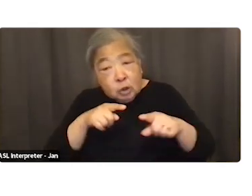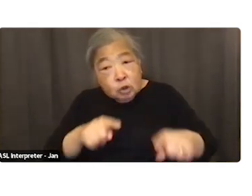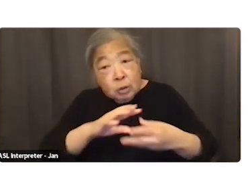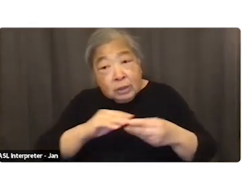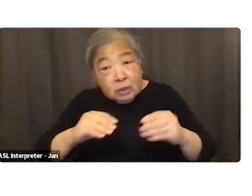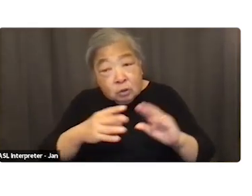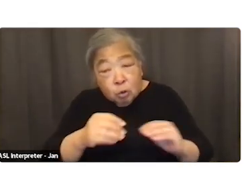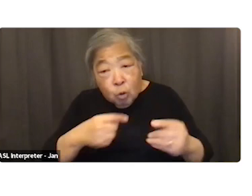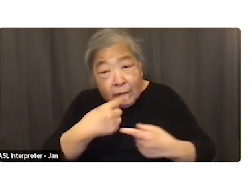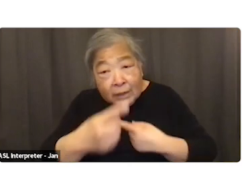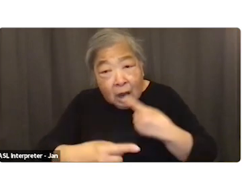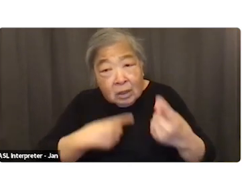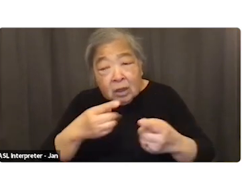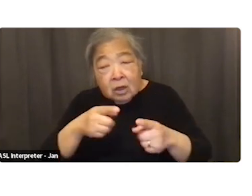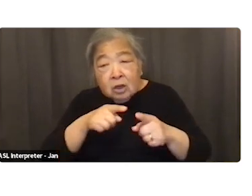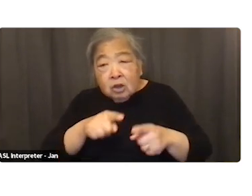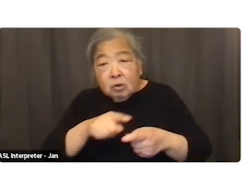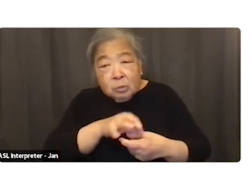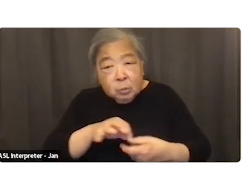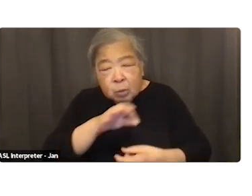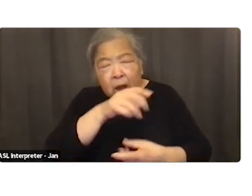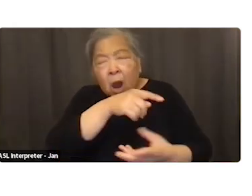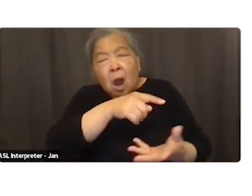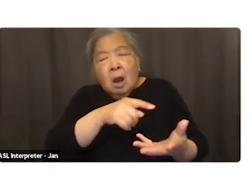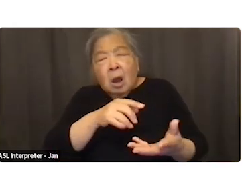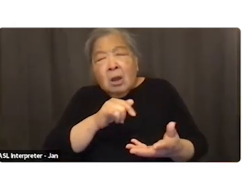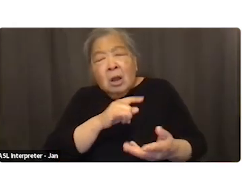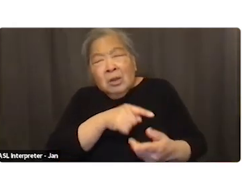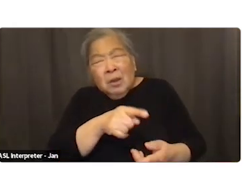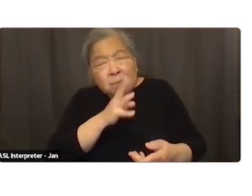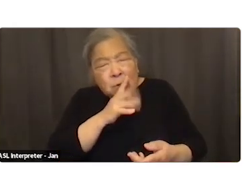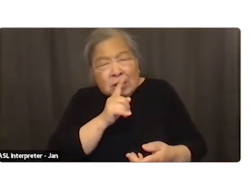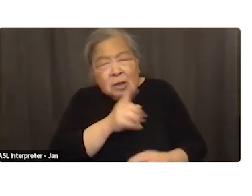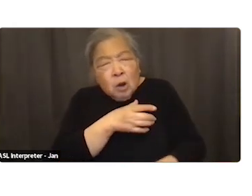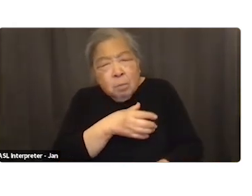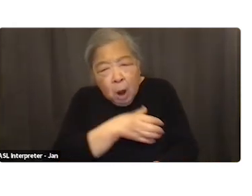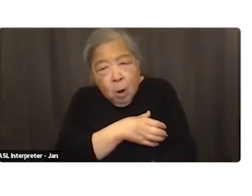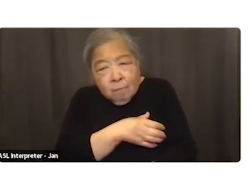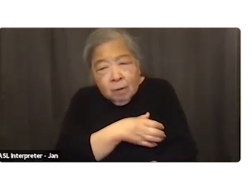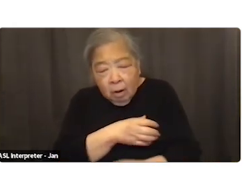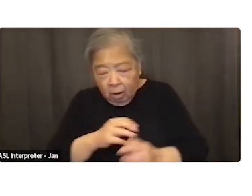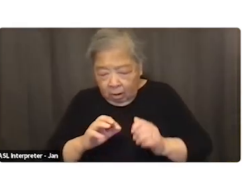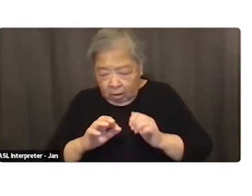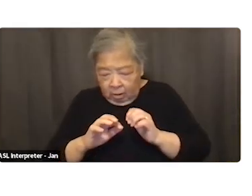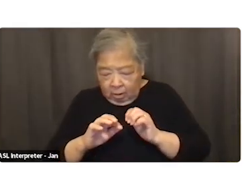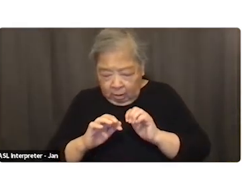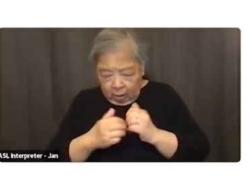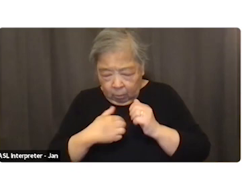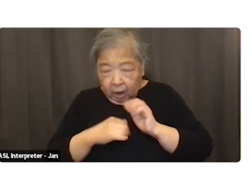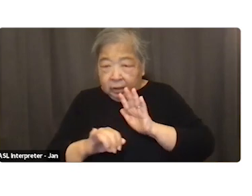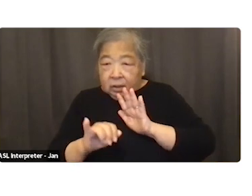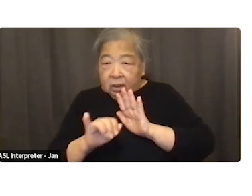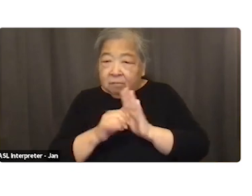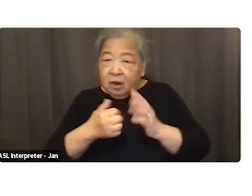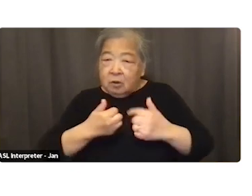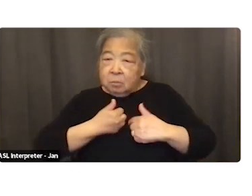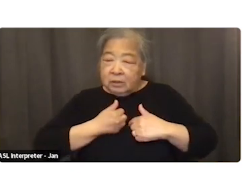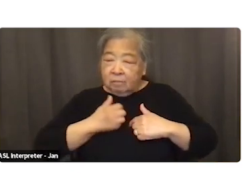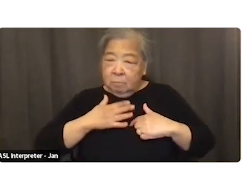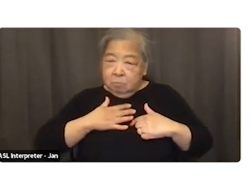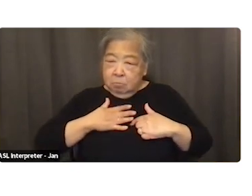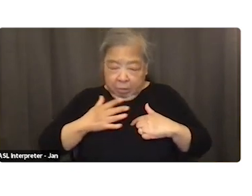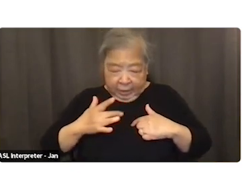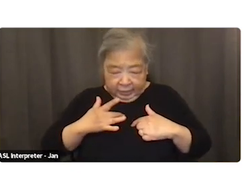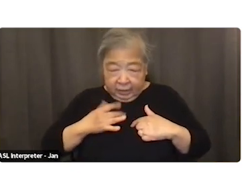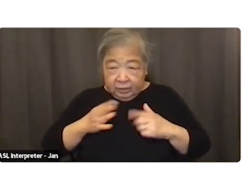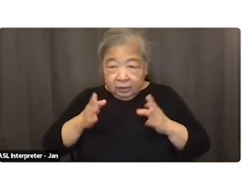and the way I identify with my femininity and my own sense of agency